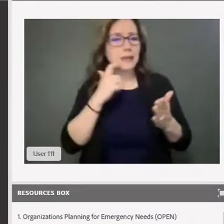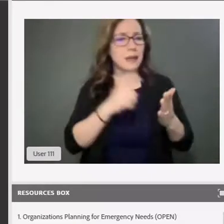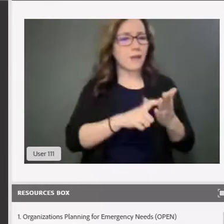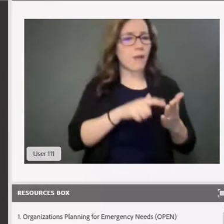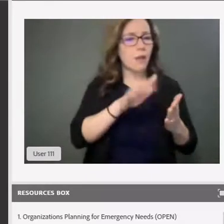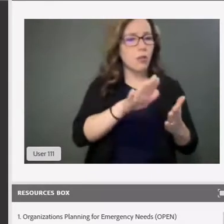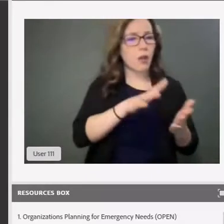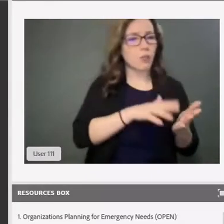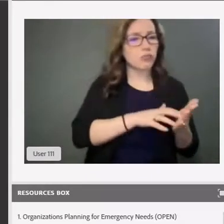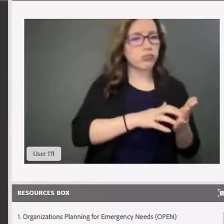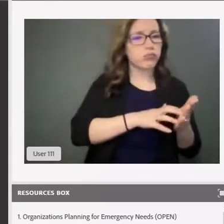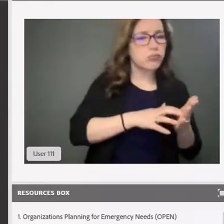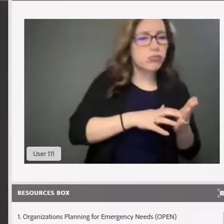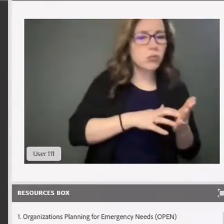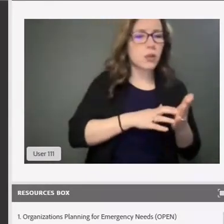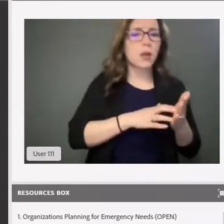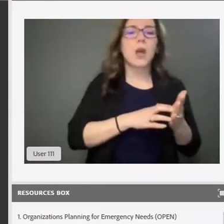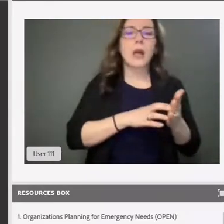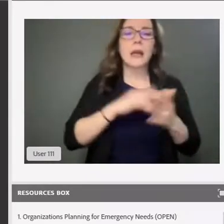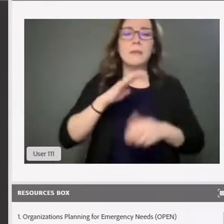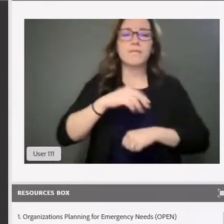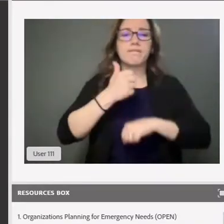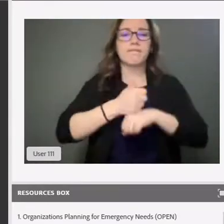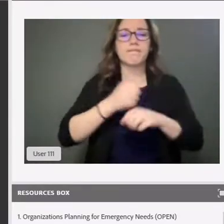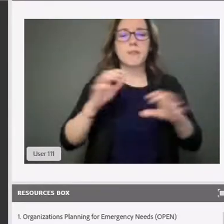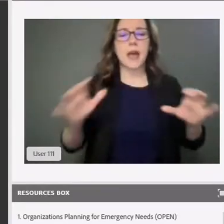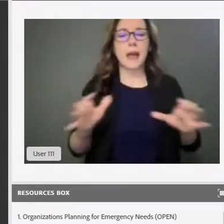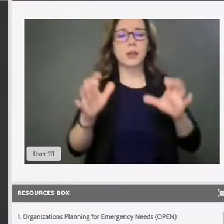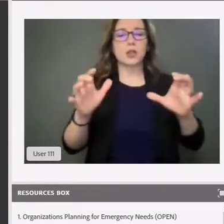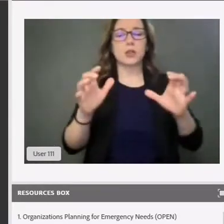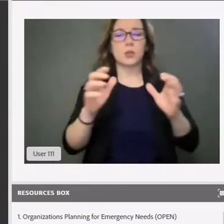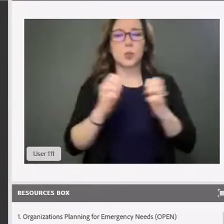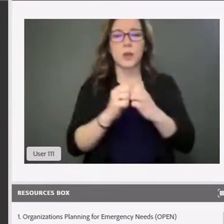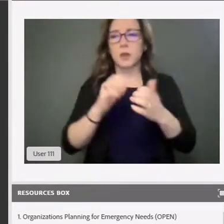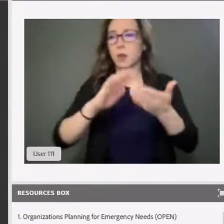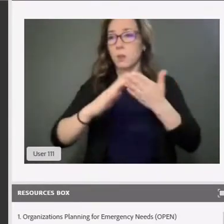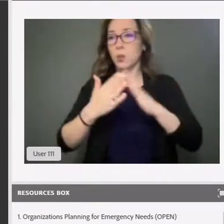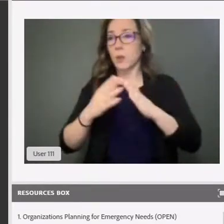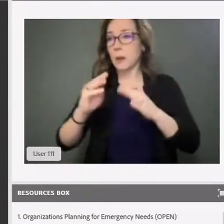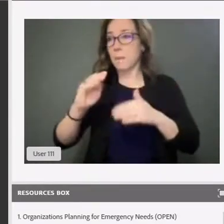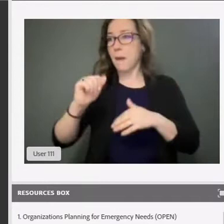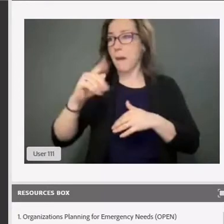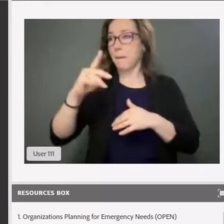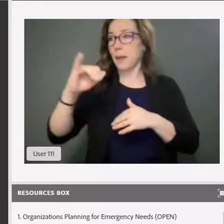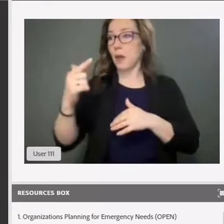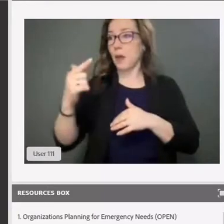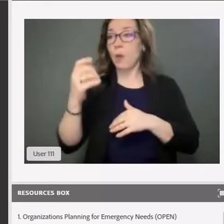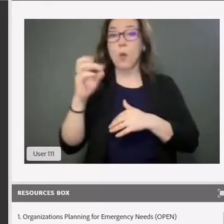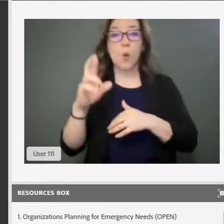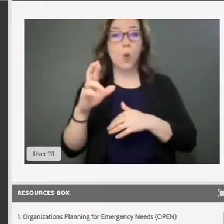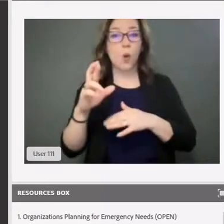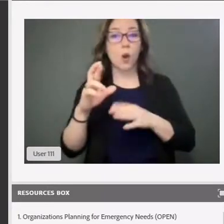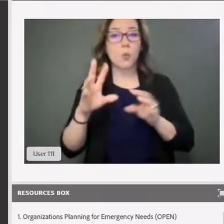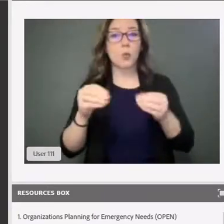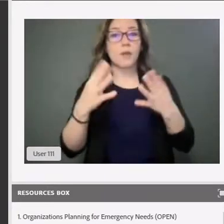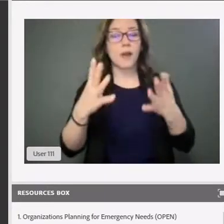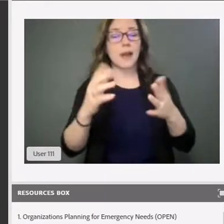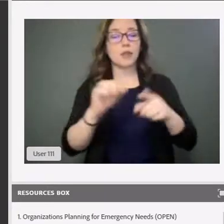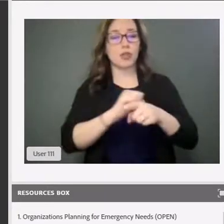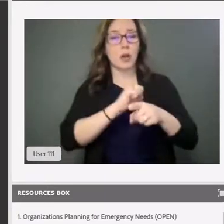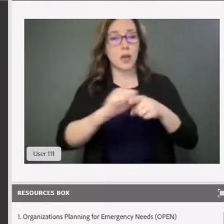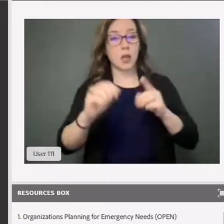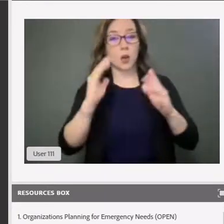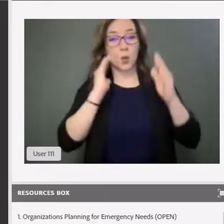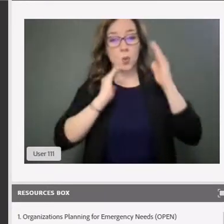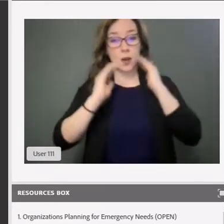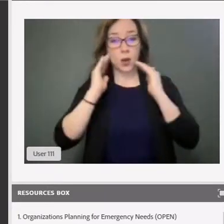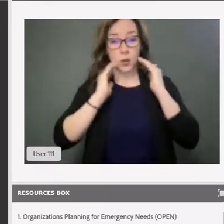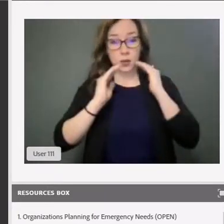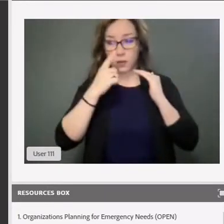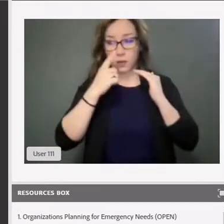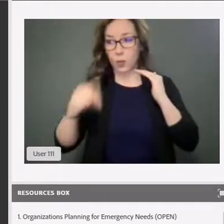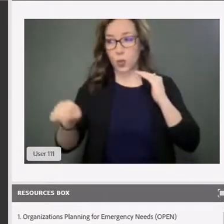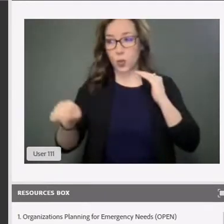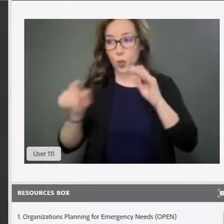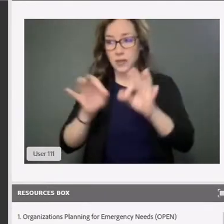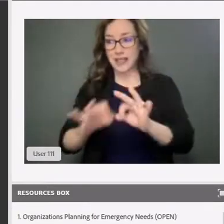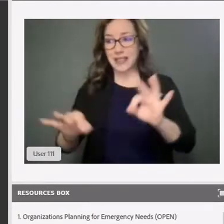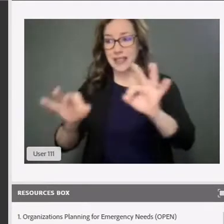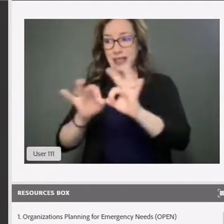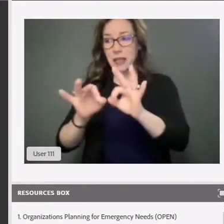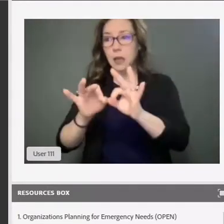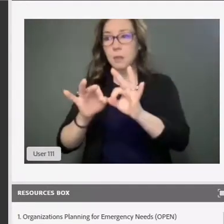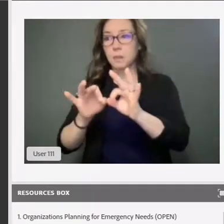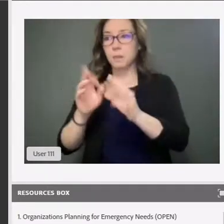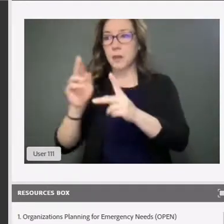and inform action to promote resilience through community mapping. Or provide training and awareness programs with key stakeholders through social